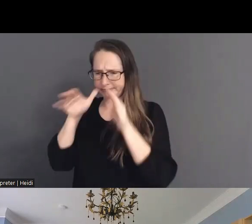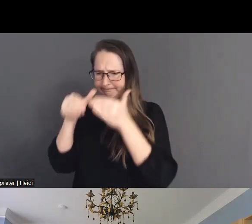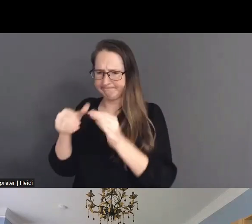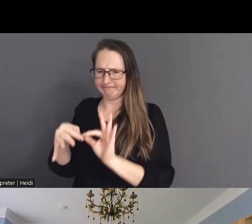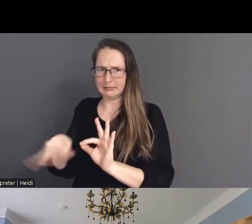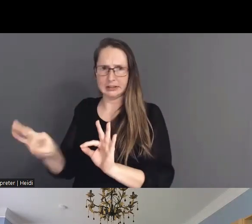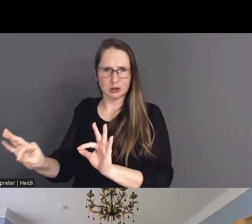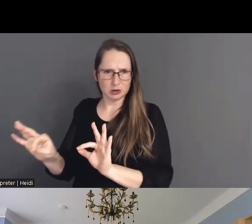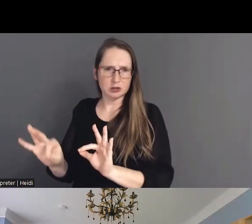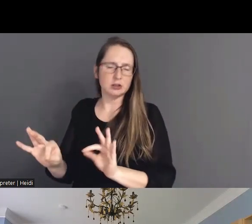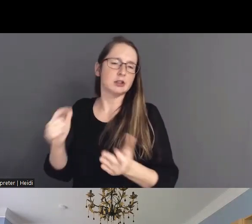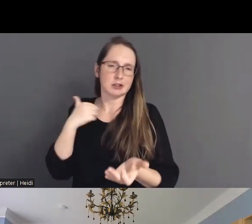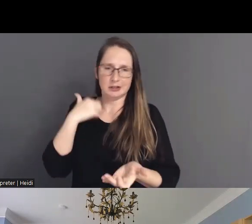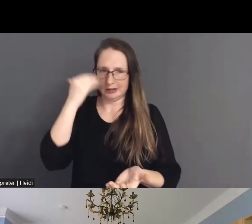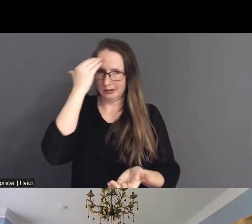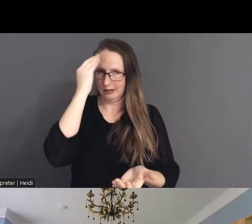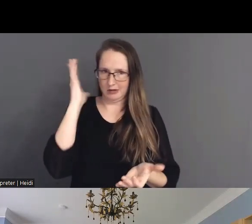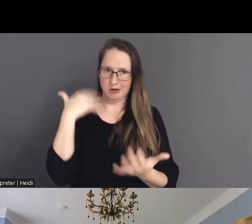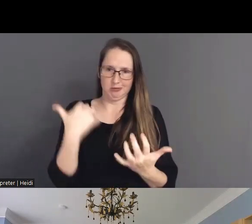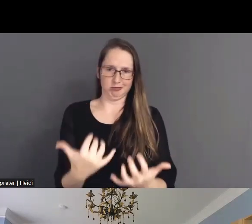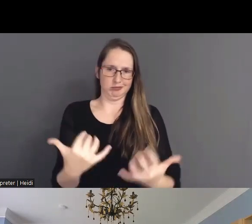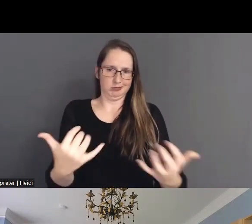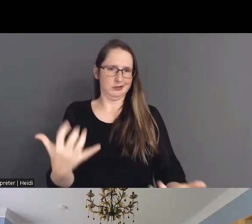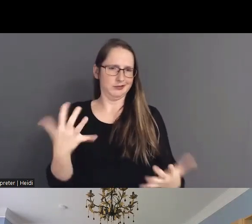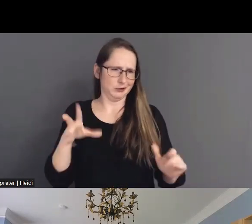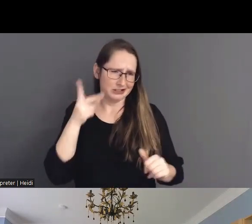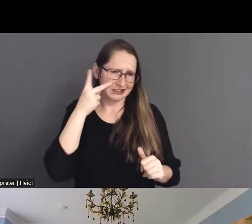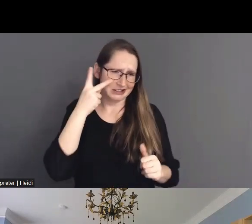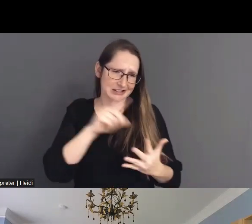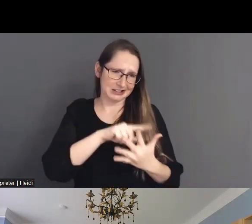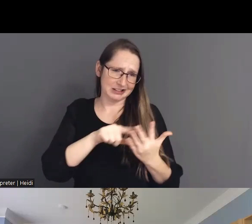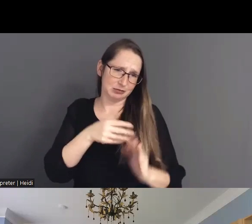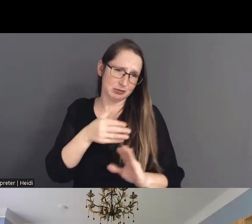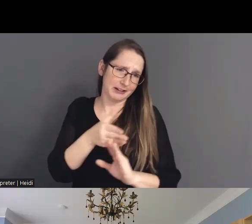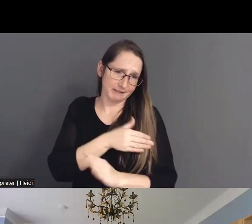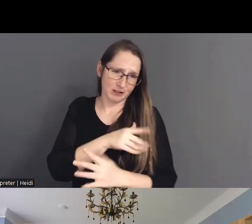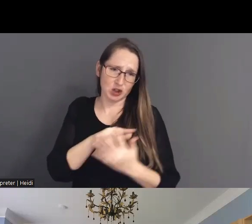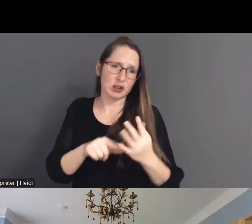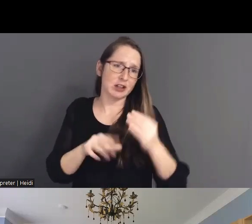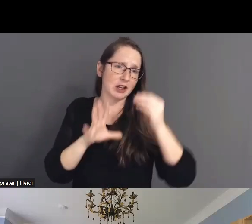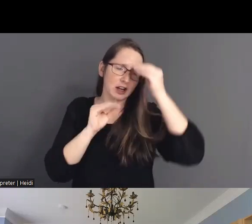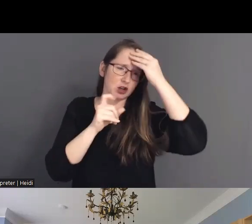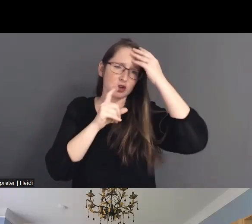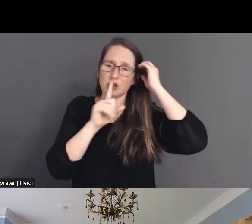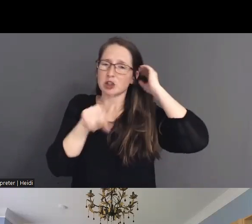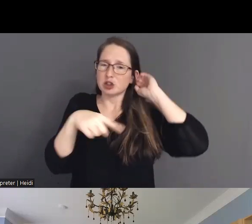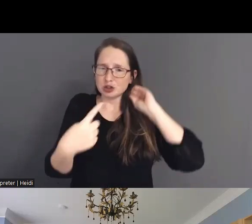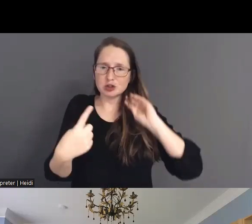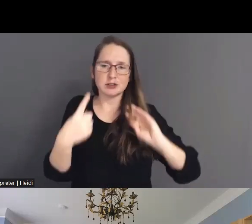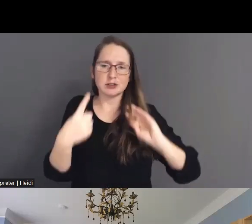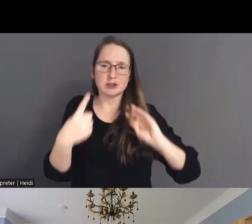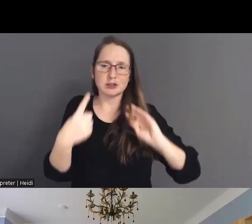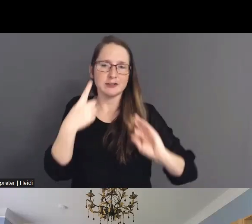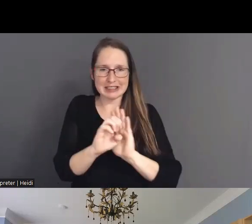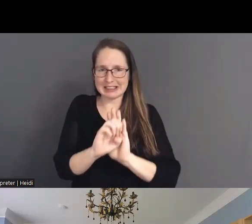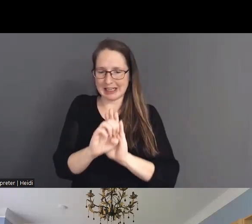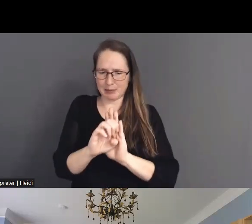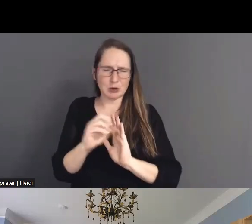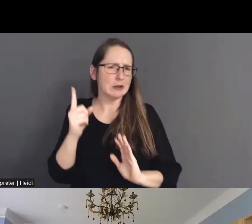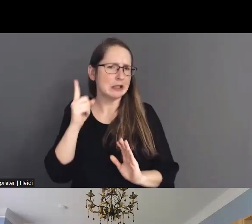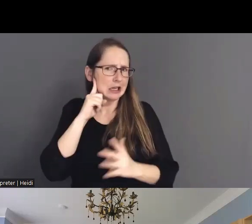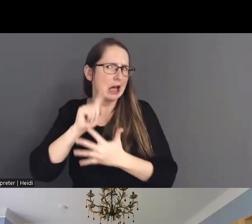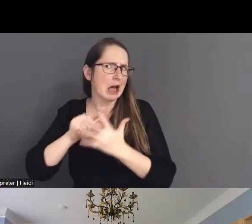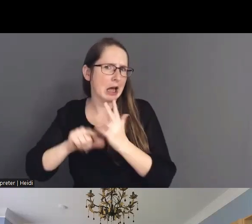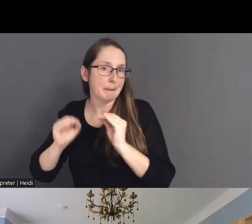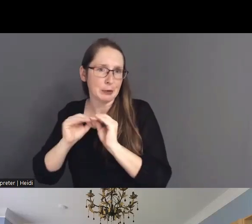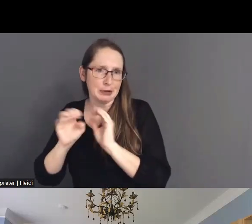language. I know that our audience has seen these before, and these are just 4 examples. You're going to hear many,